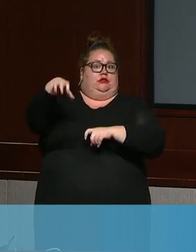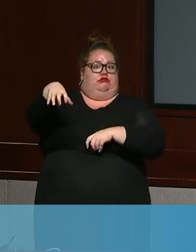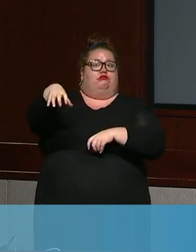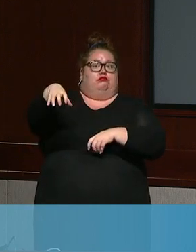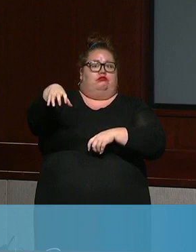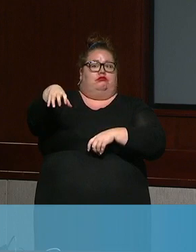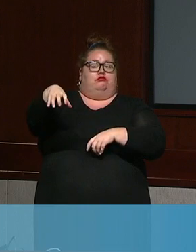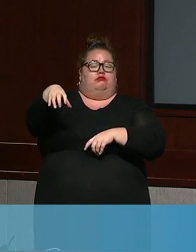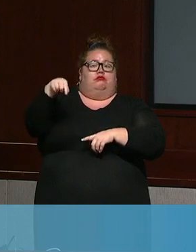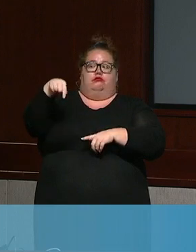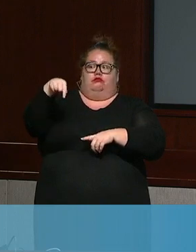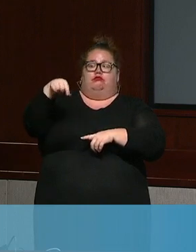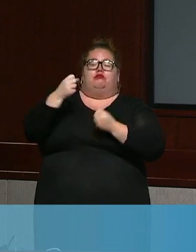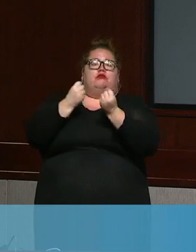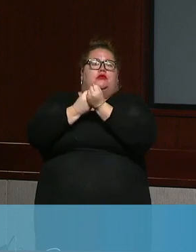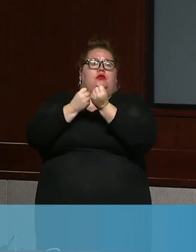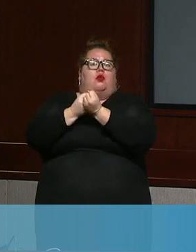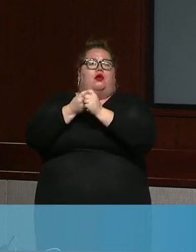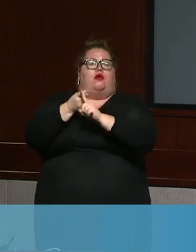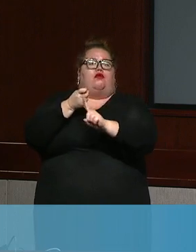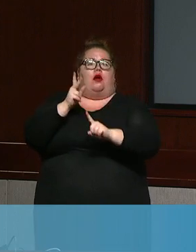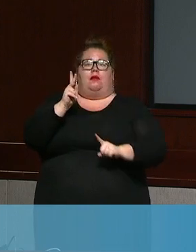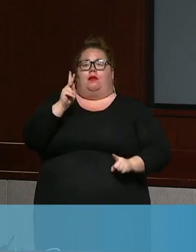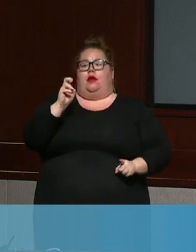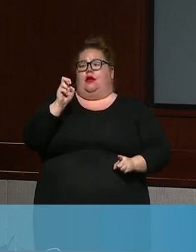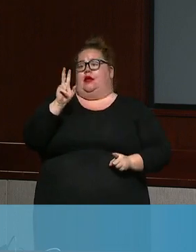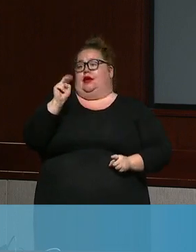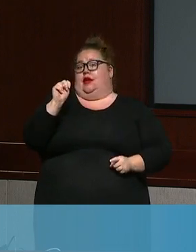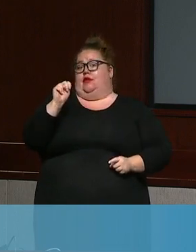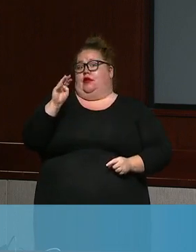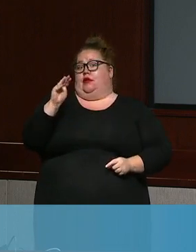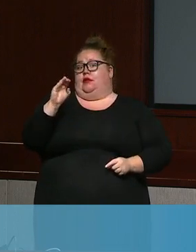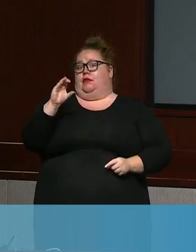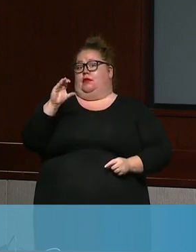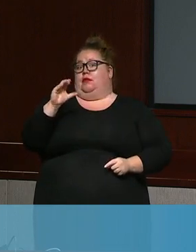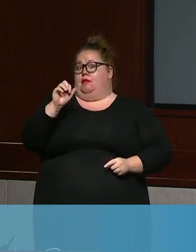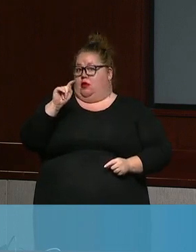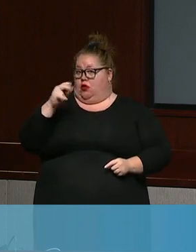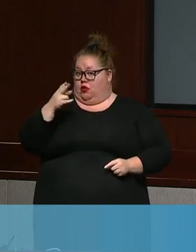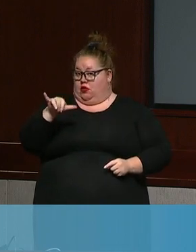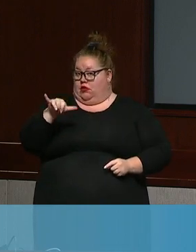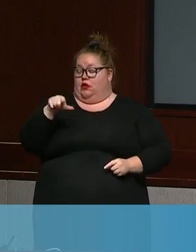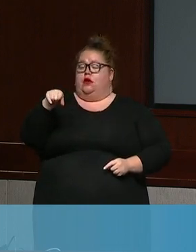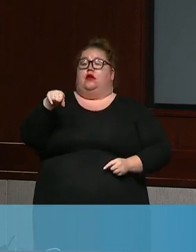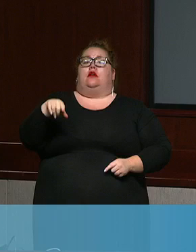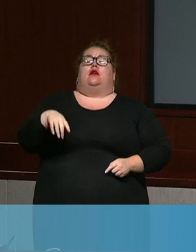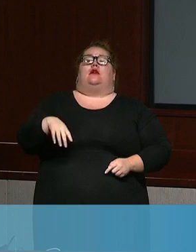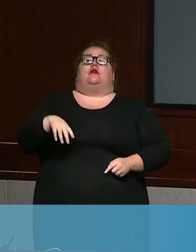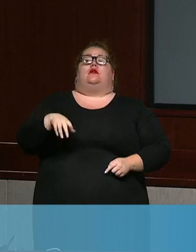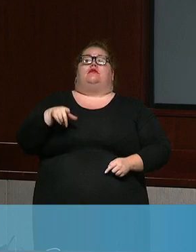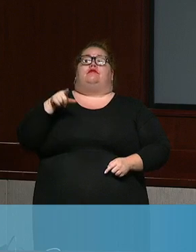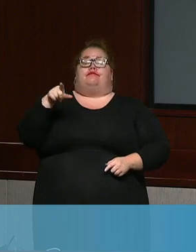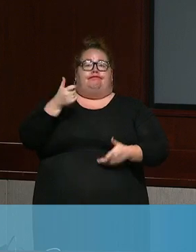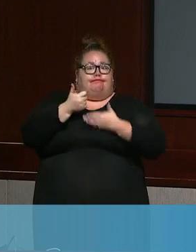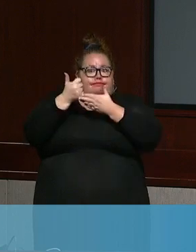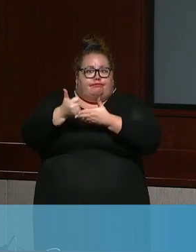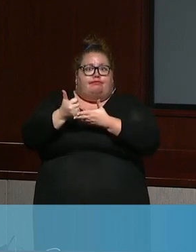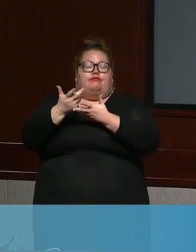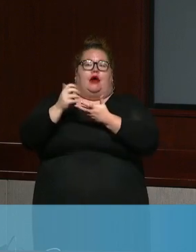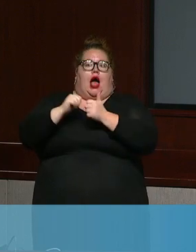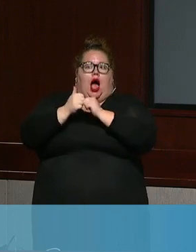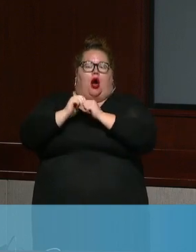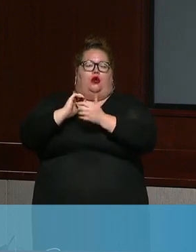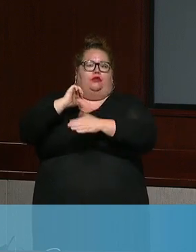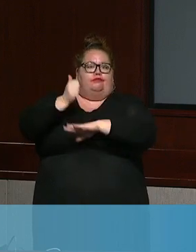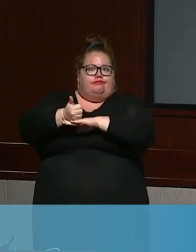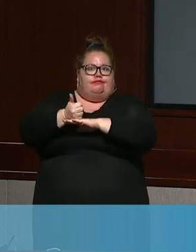by Kevin McCarthy. He has been very helpful in obtaining this resource for us. The Congressman